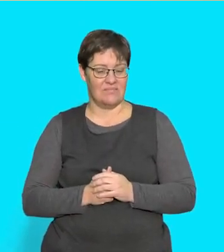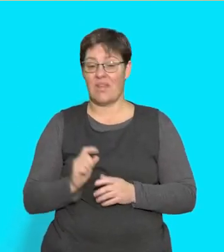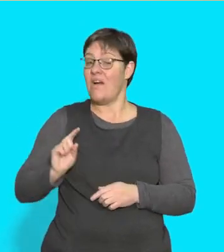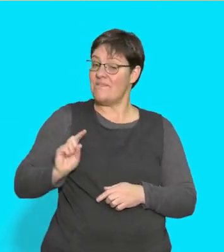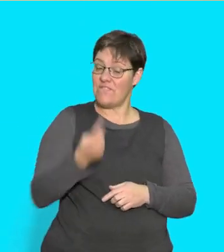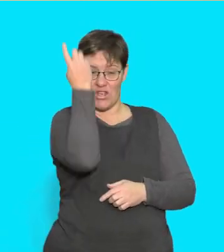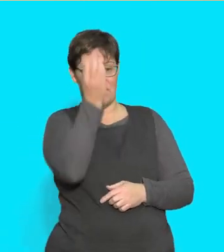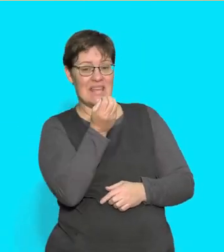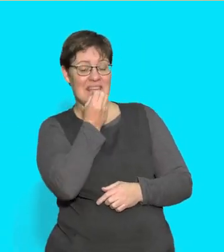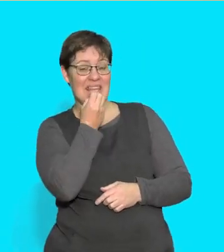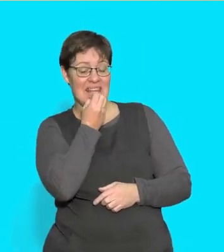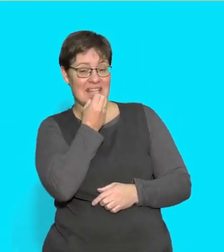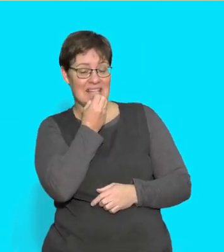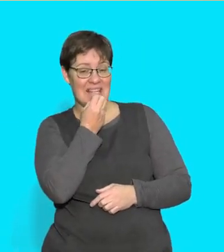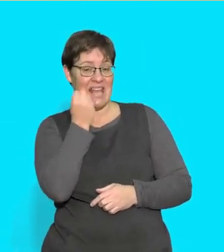First, I ate supper.